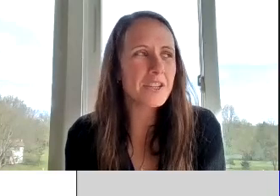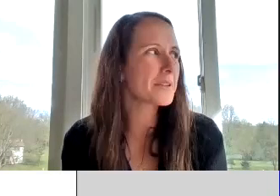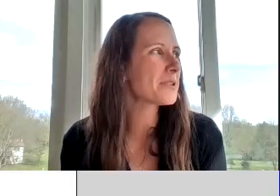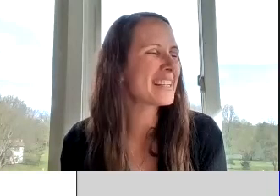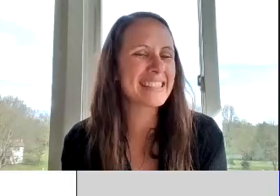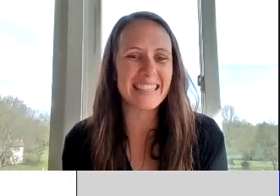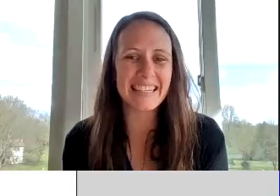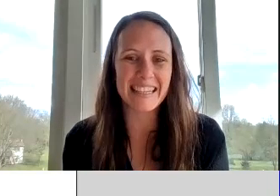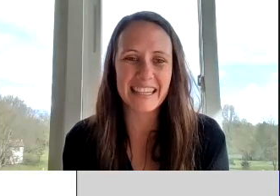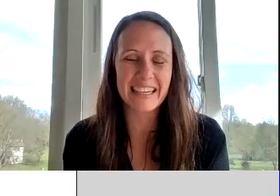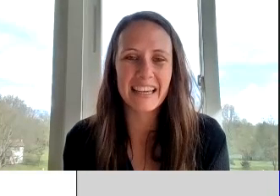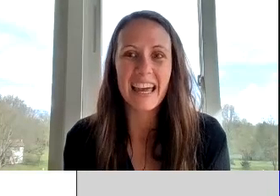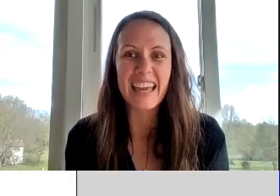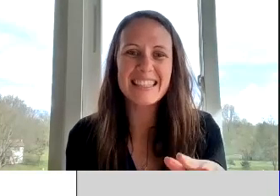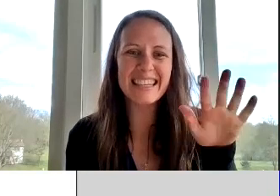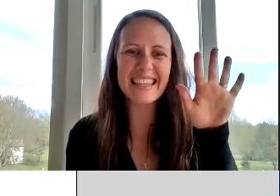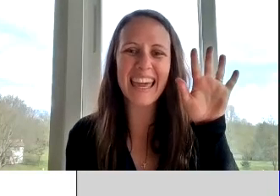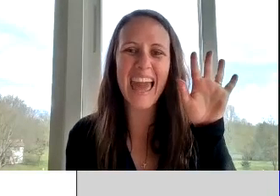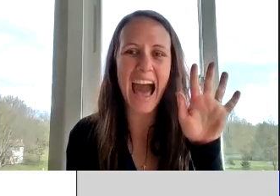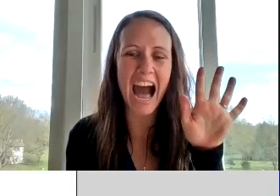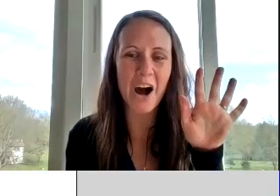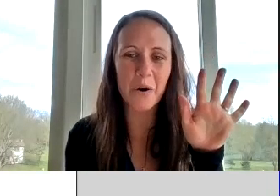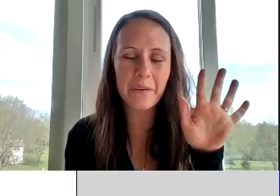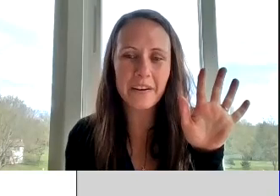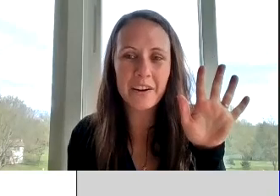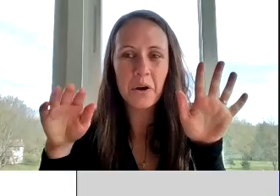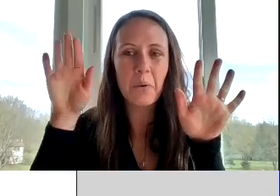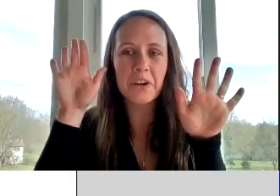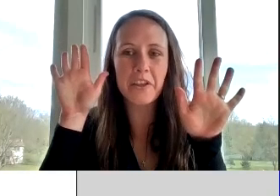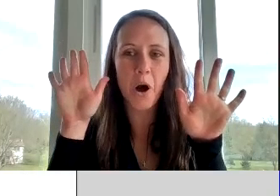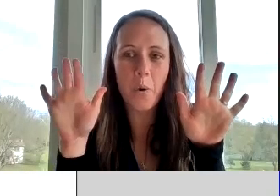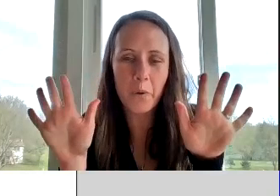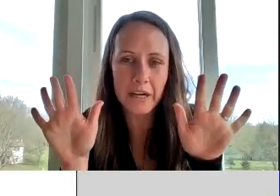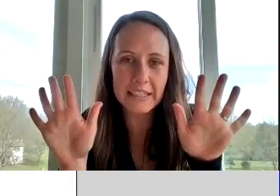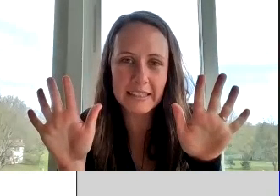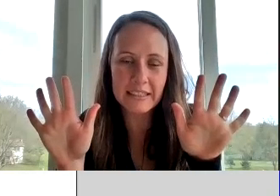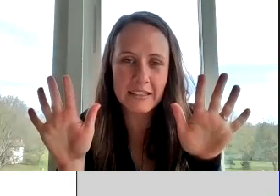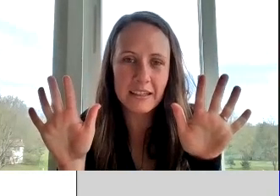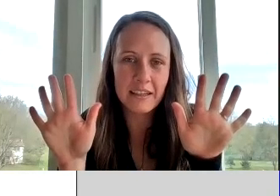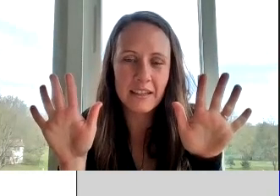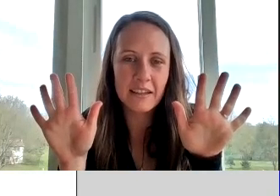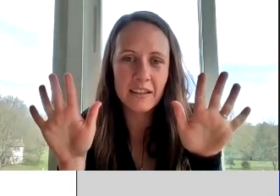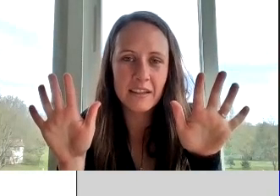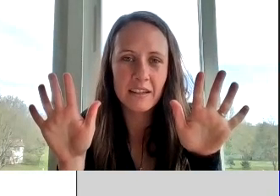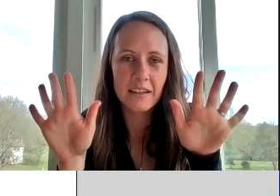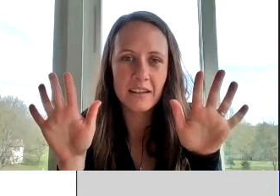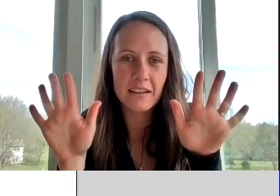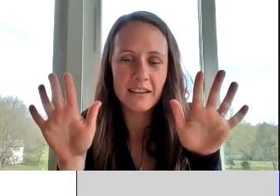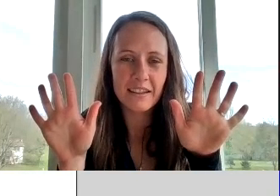I wonder which one is eating. Is it the cow or the horse?